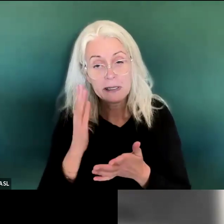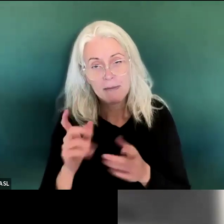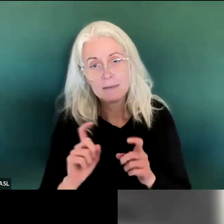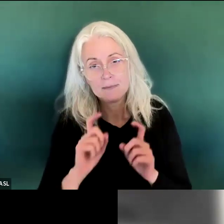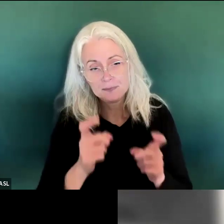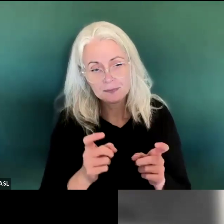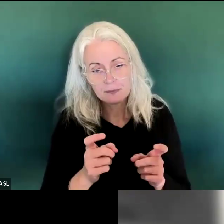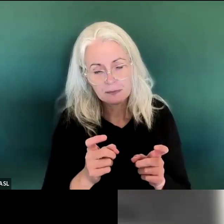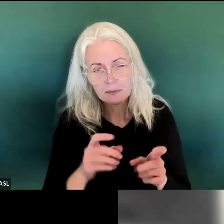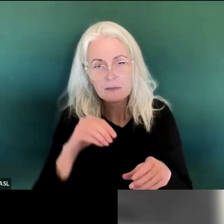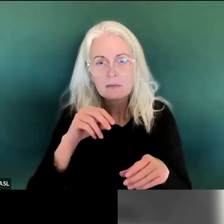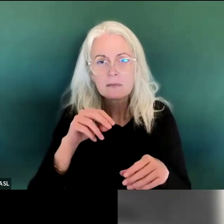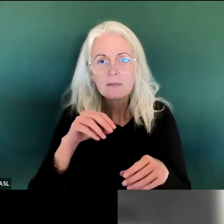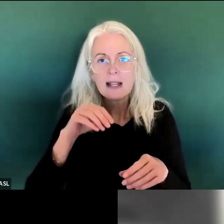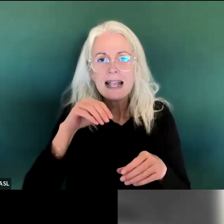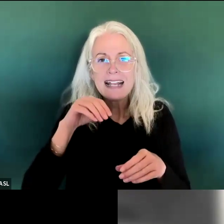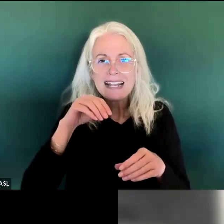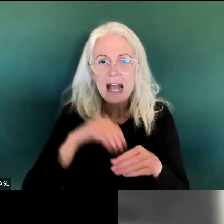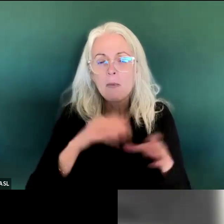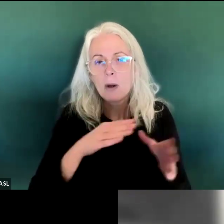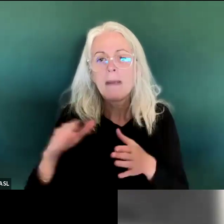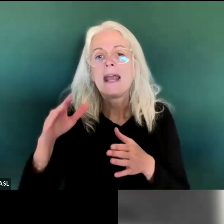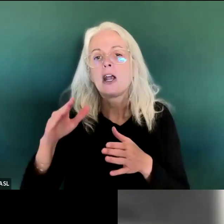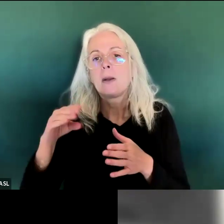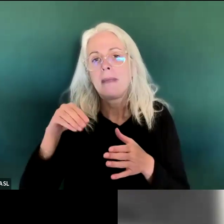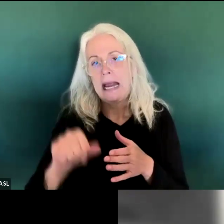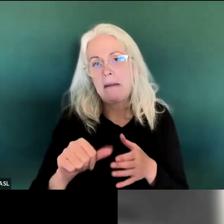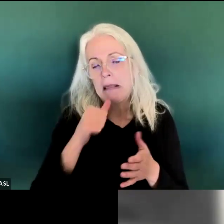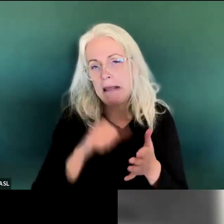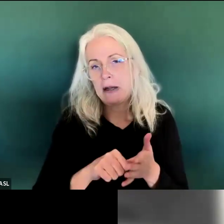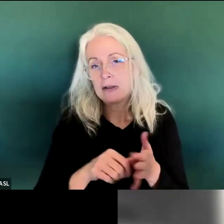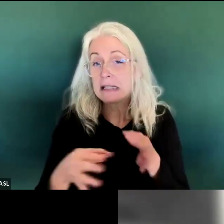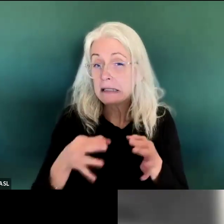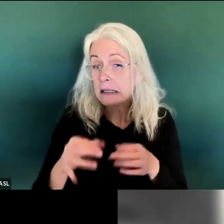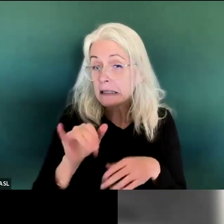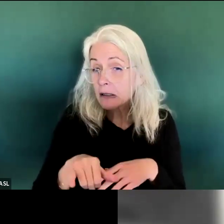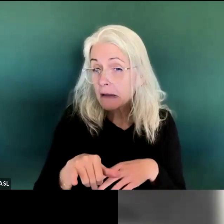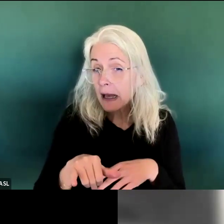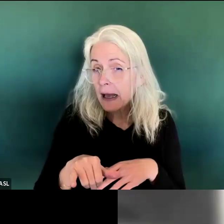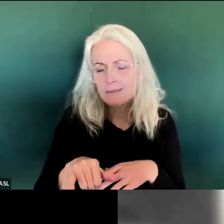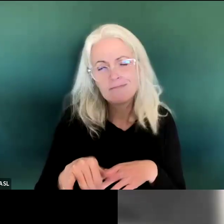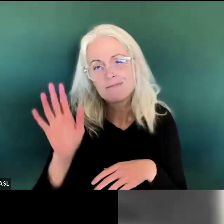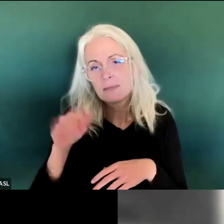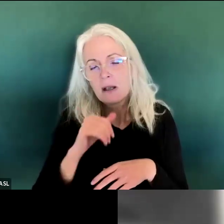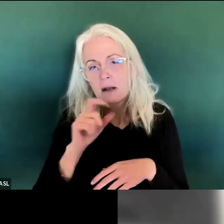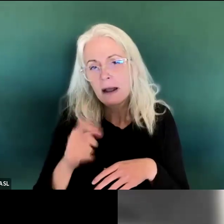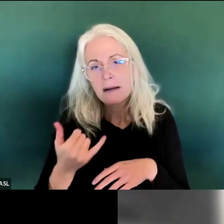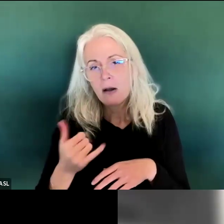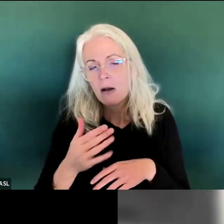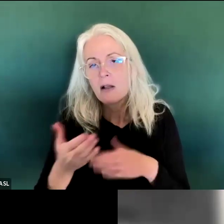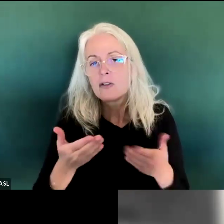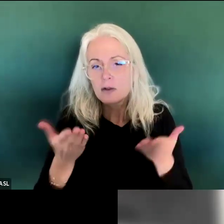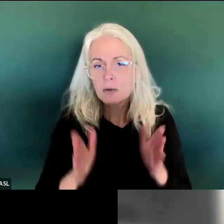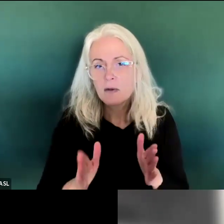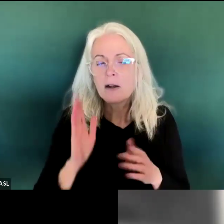issue and prepare payment letters that get paid out. The details of that I won't go into because the service